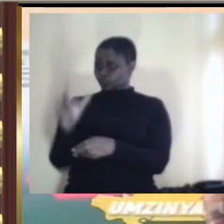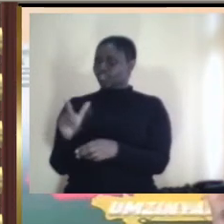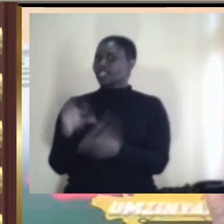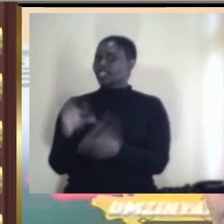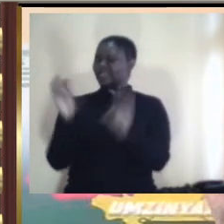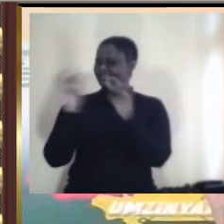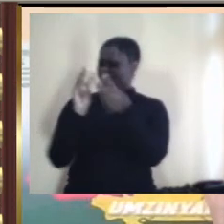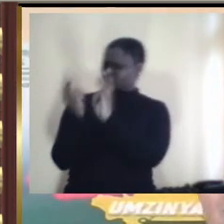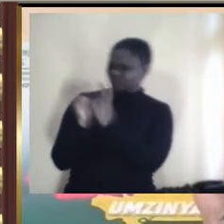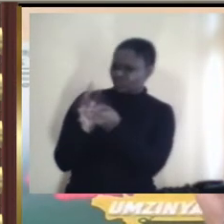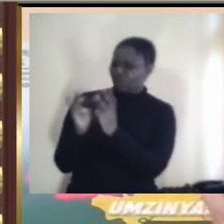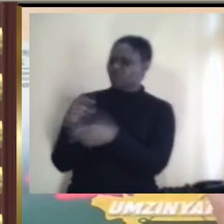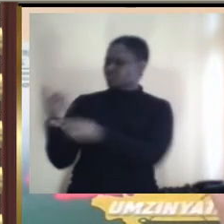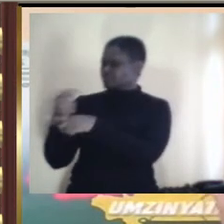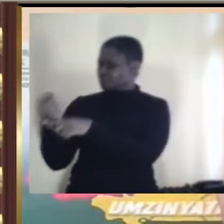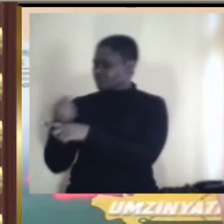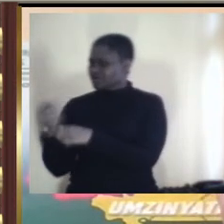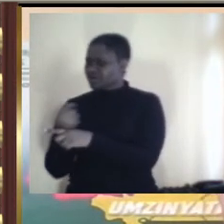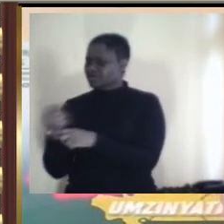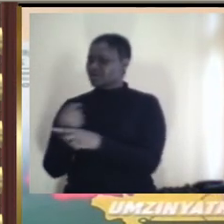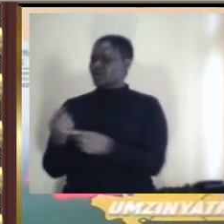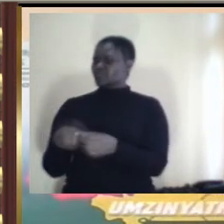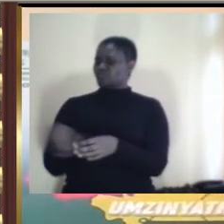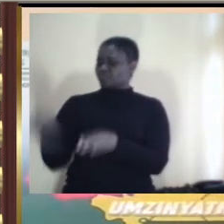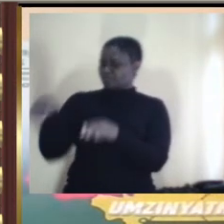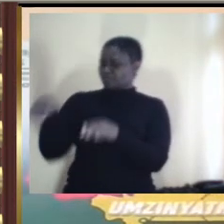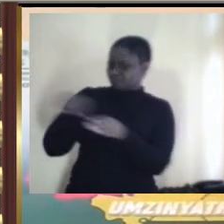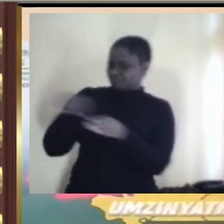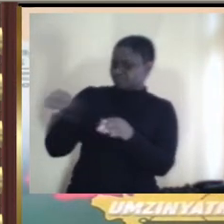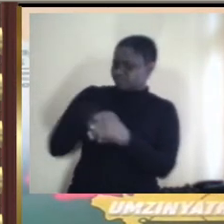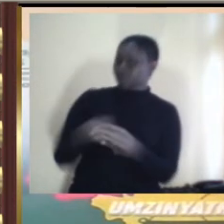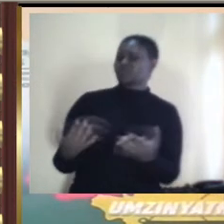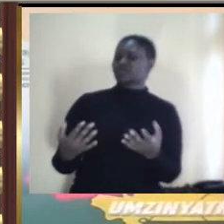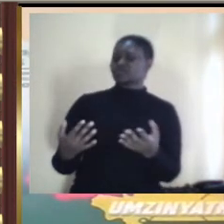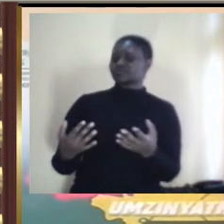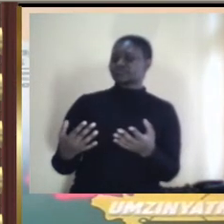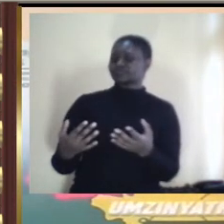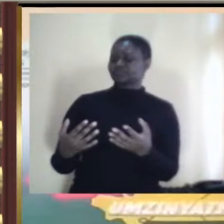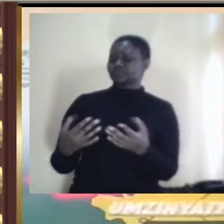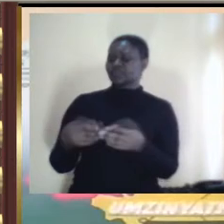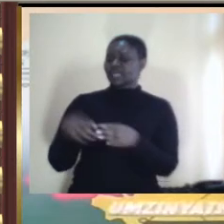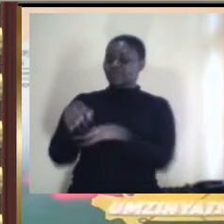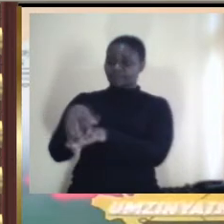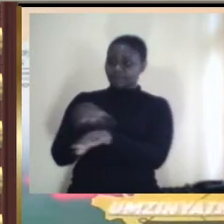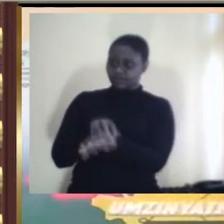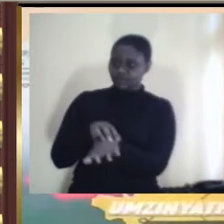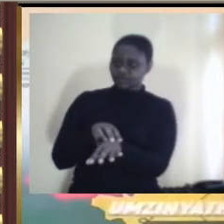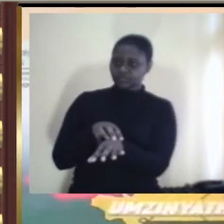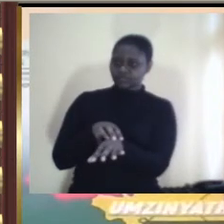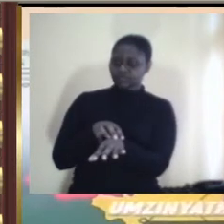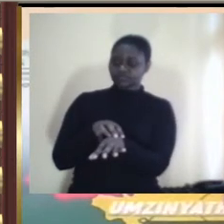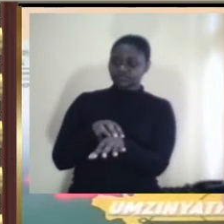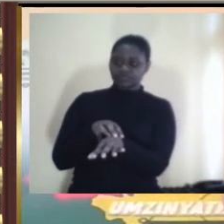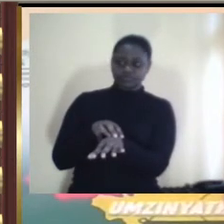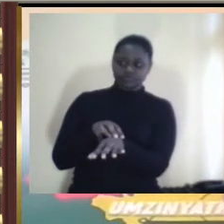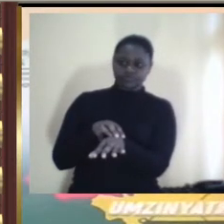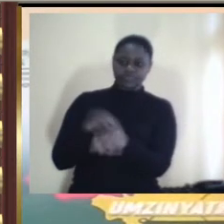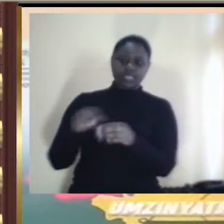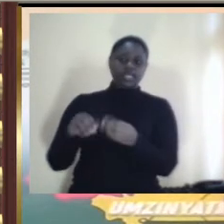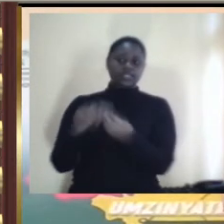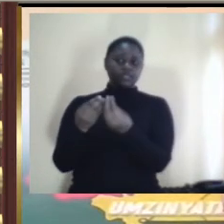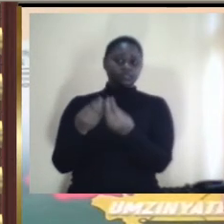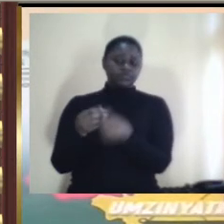youth will also be exposed to contained and vertical farming, renewable